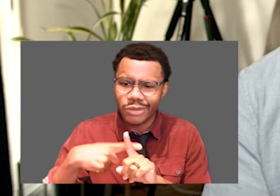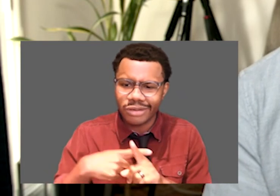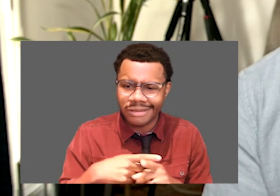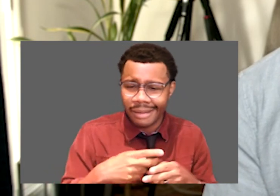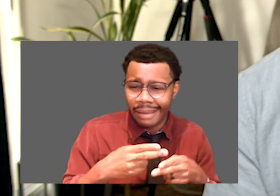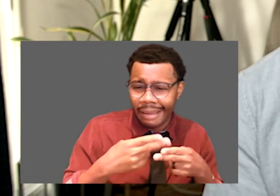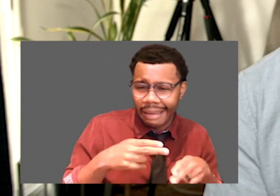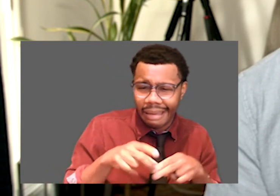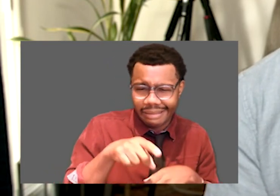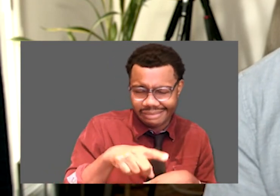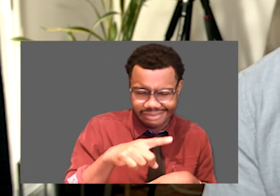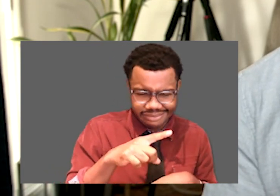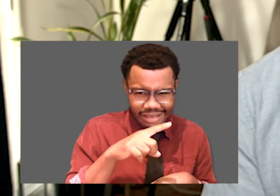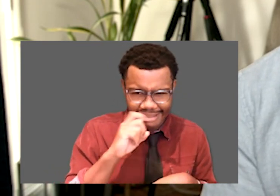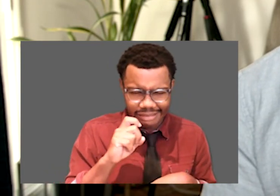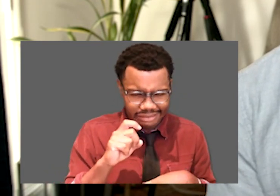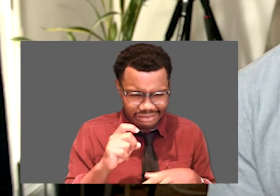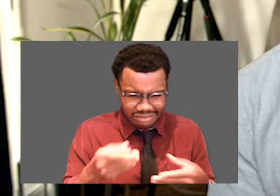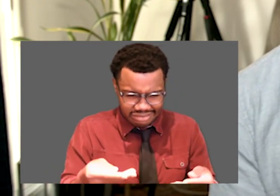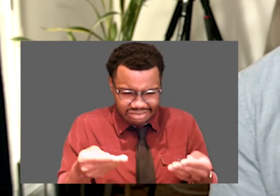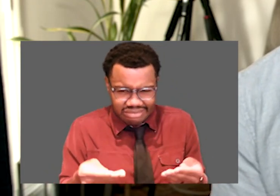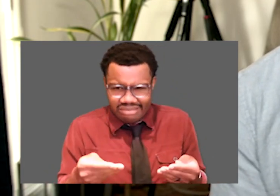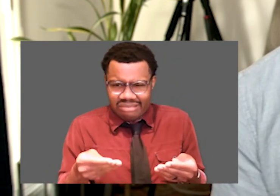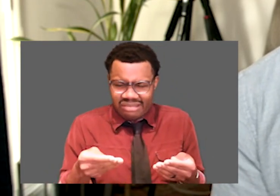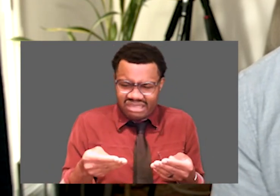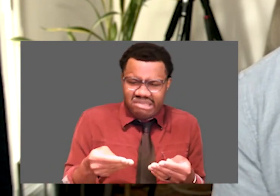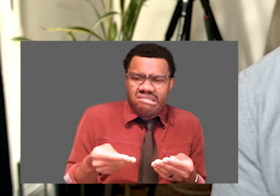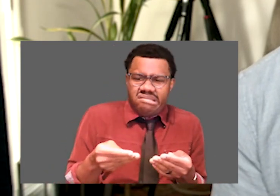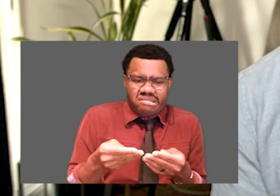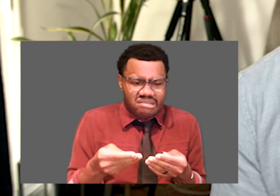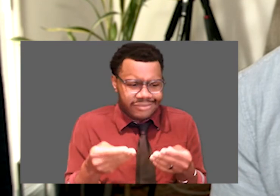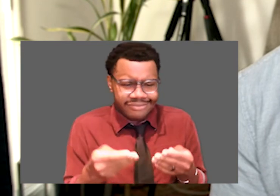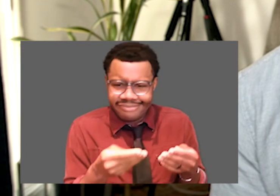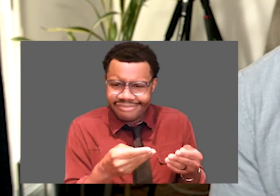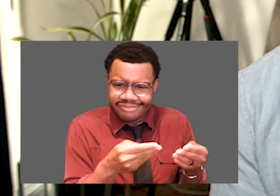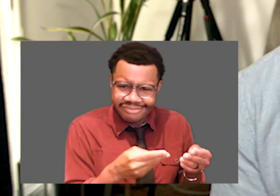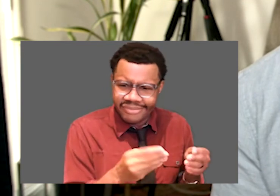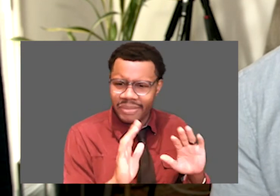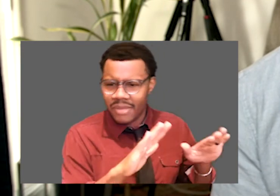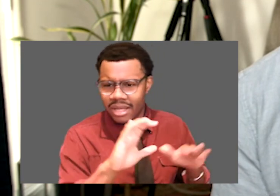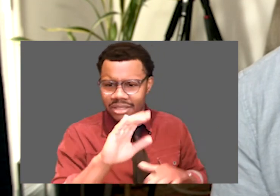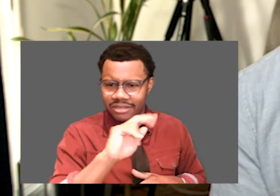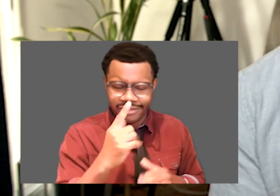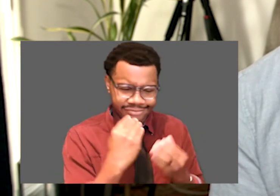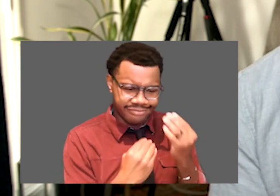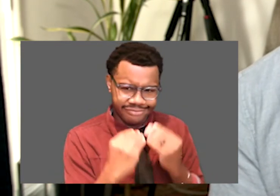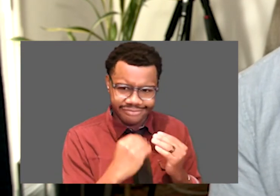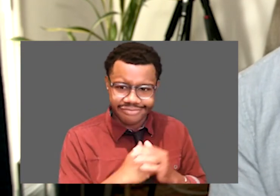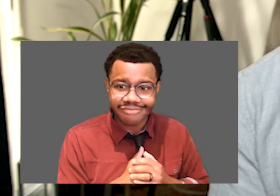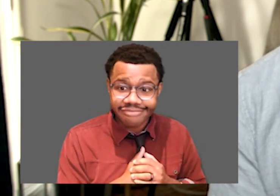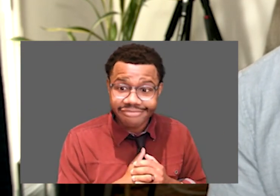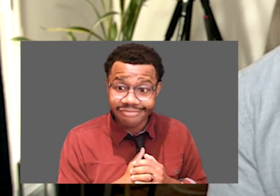puke yellow, and cremation gray. You take your food back to your cell to eat. Your cellmate interrupts your meal with morning